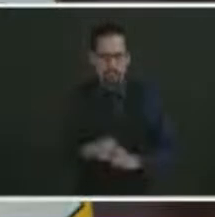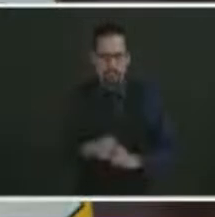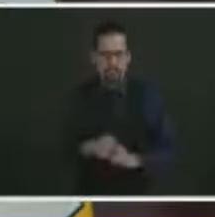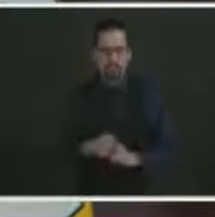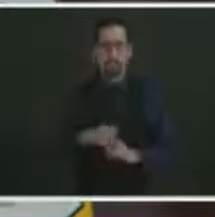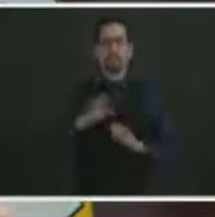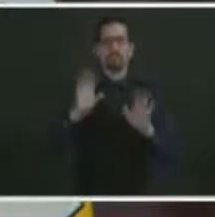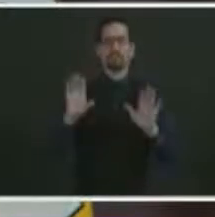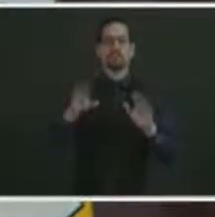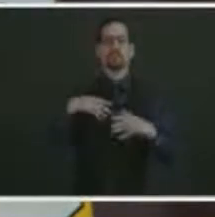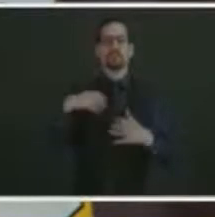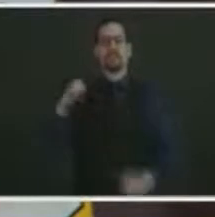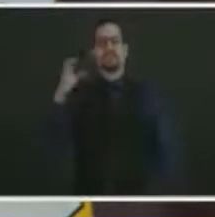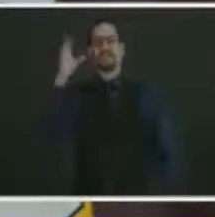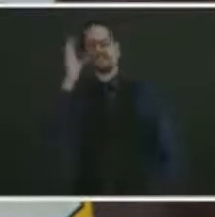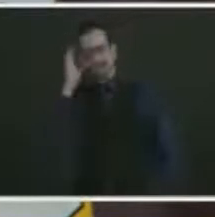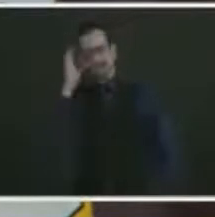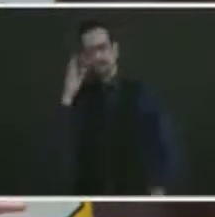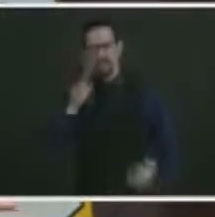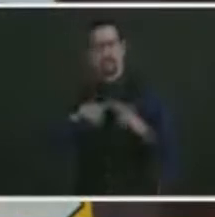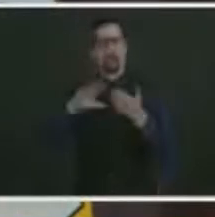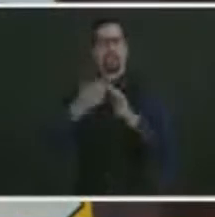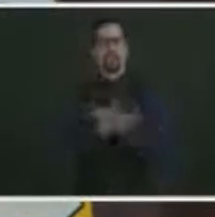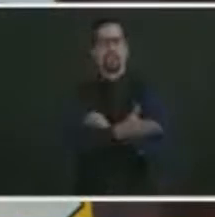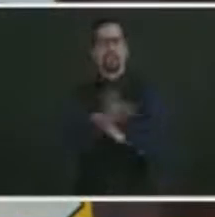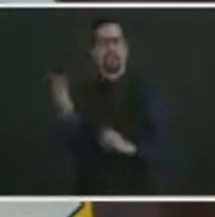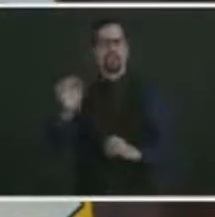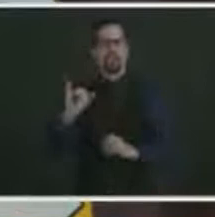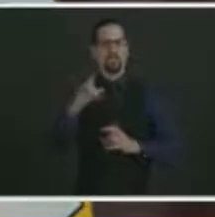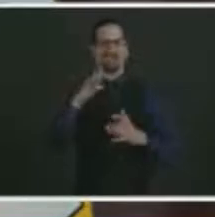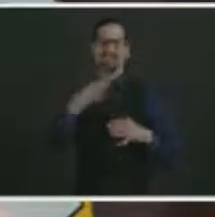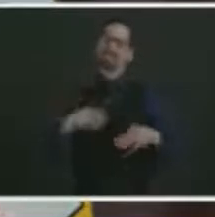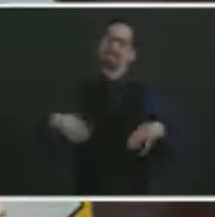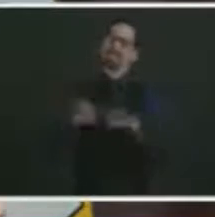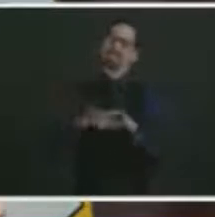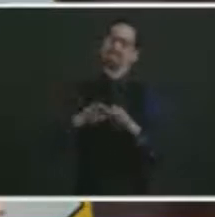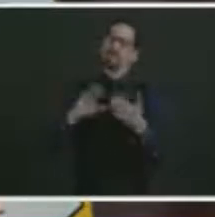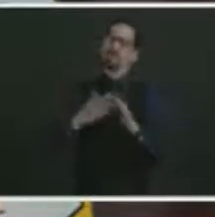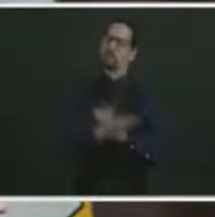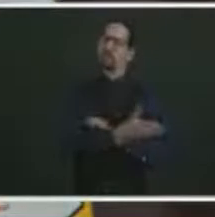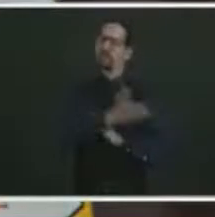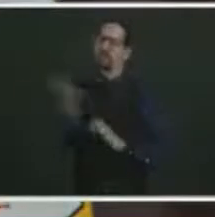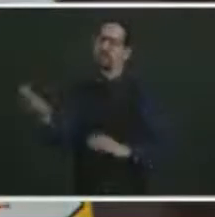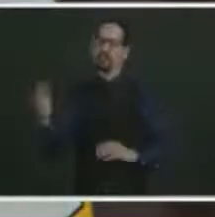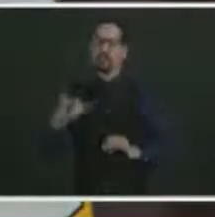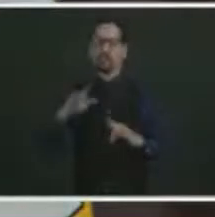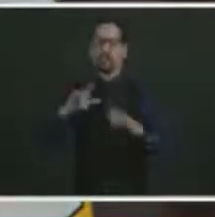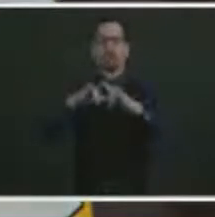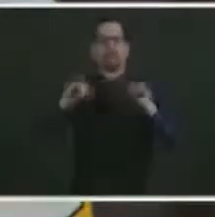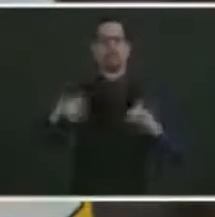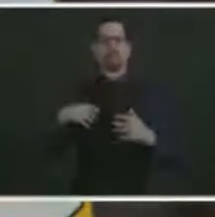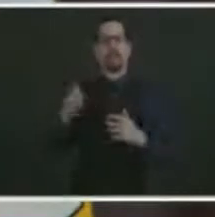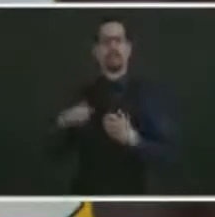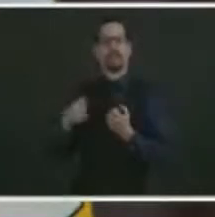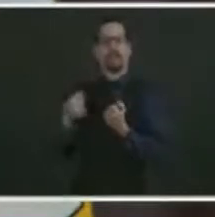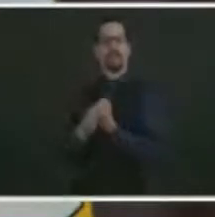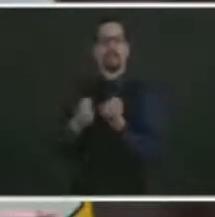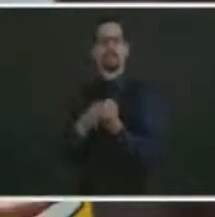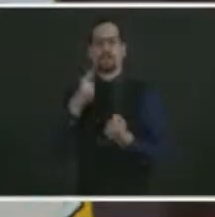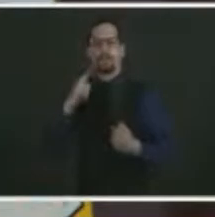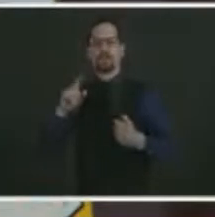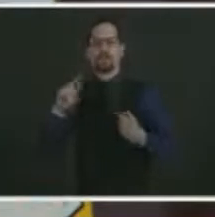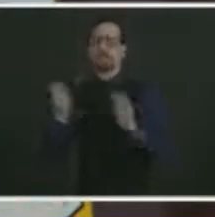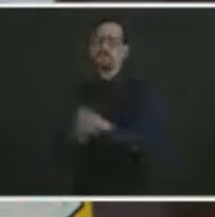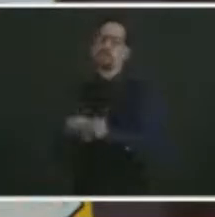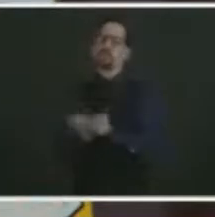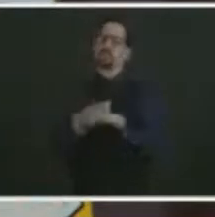the community because I think that's important, and also advocate for change. The answer is, of course, I will consider that. I'm